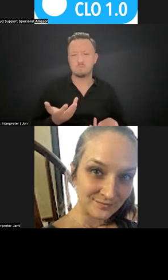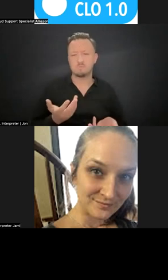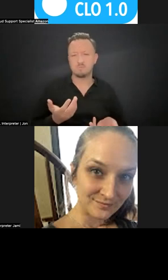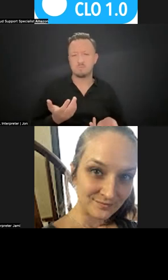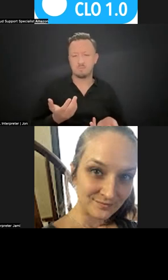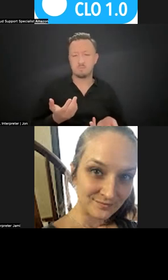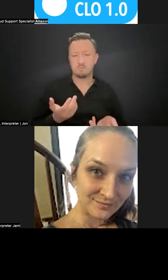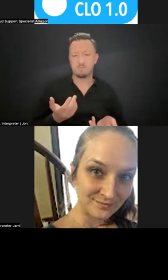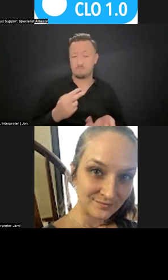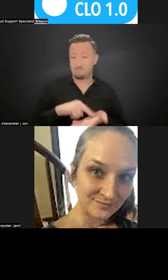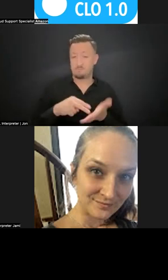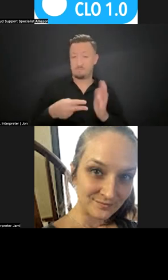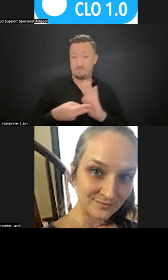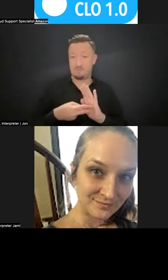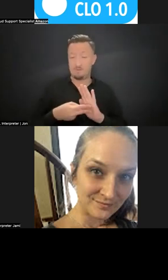this model,